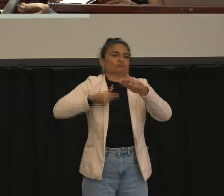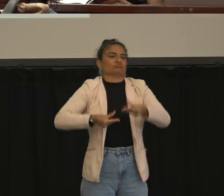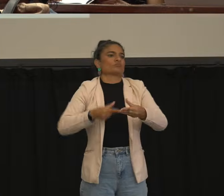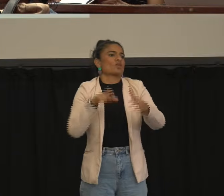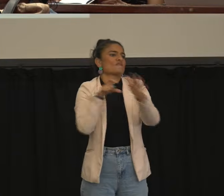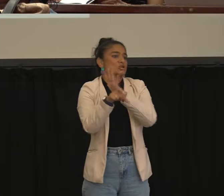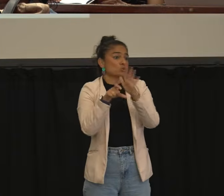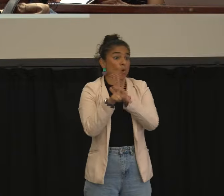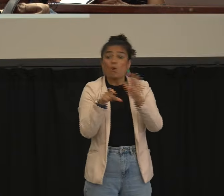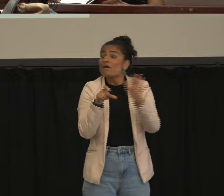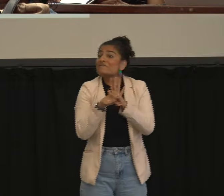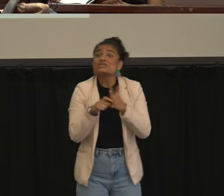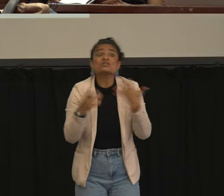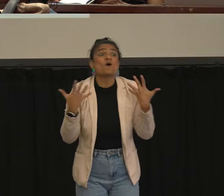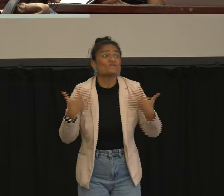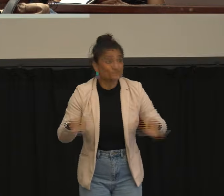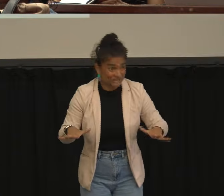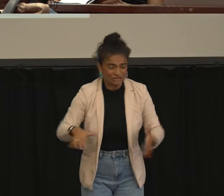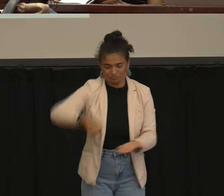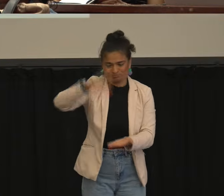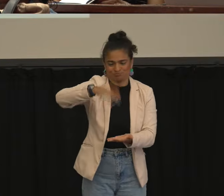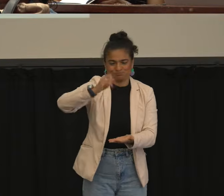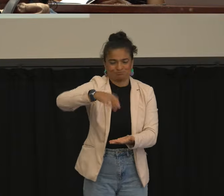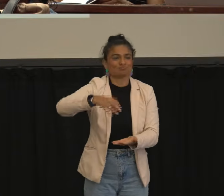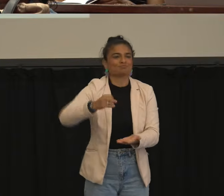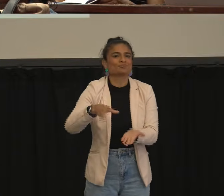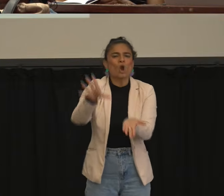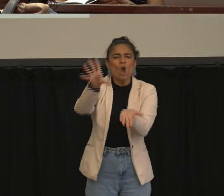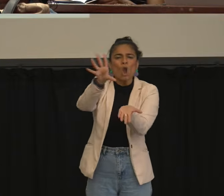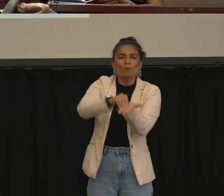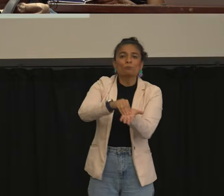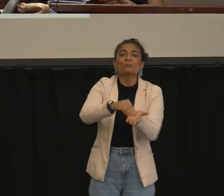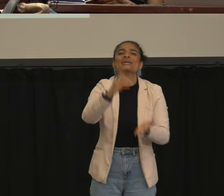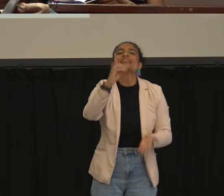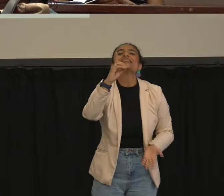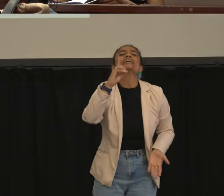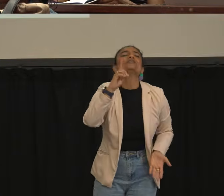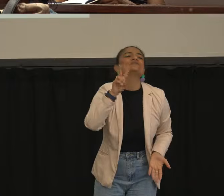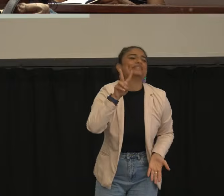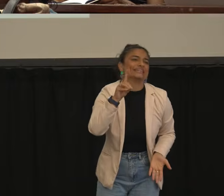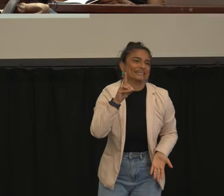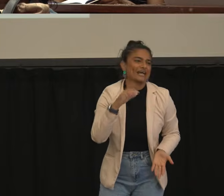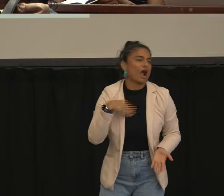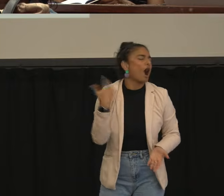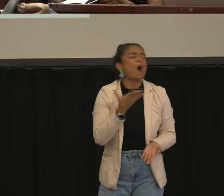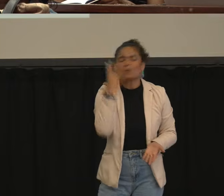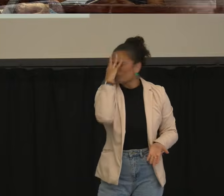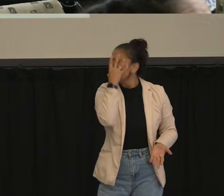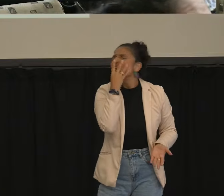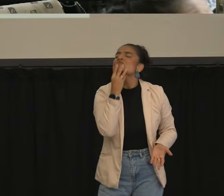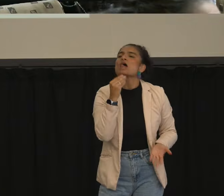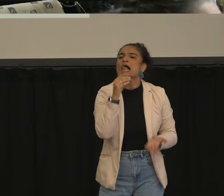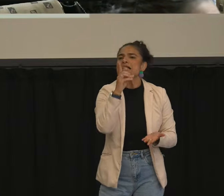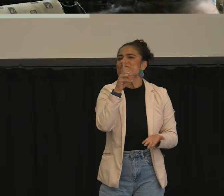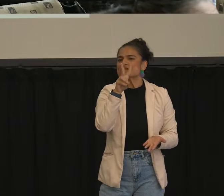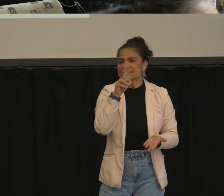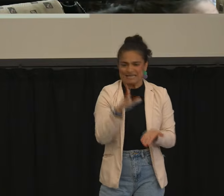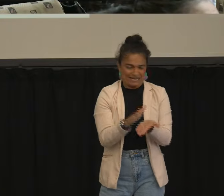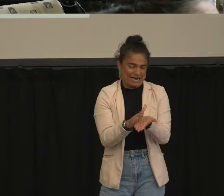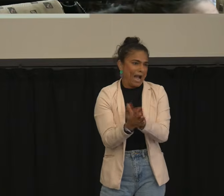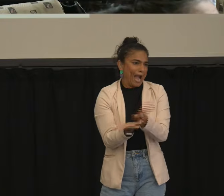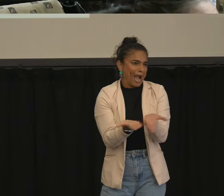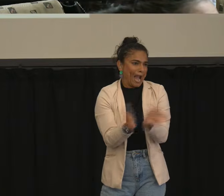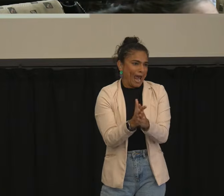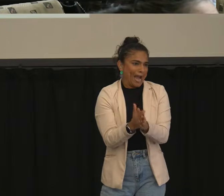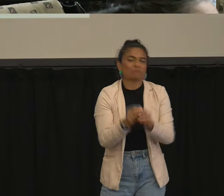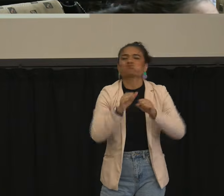to myself. We do editing, we check quality. When the video is complete, we used to copy it onto a DVD,